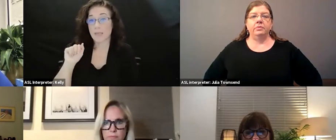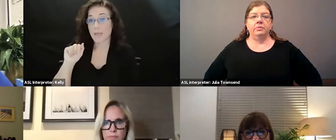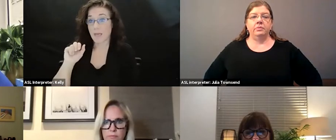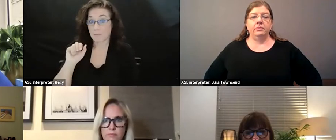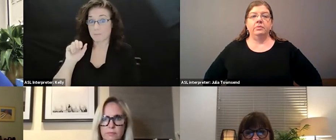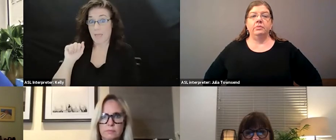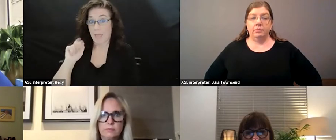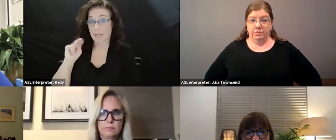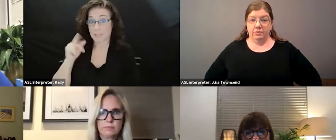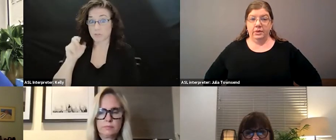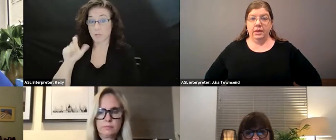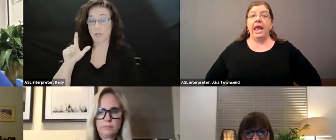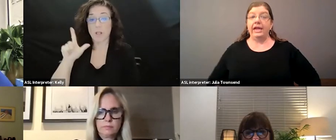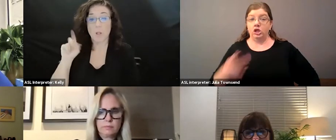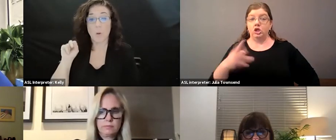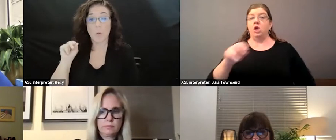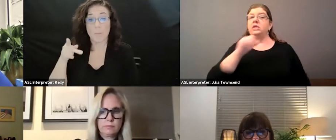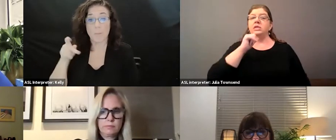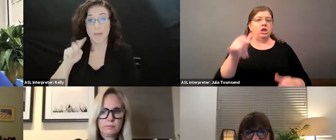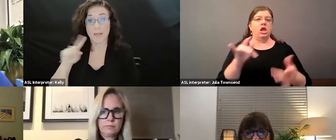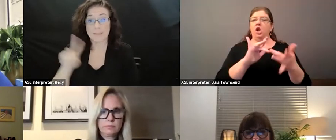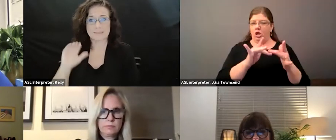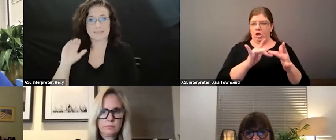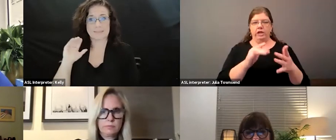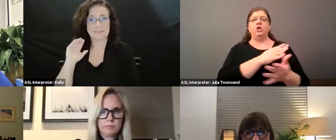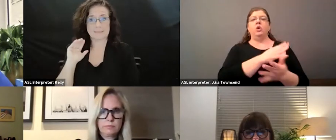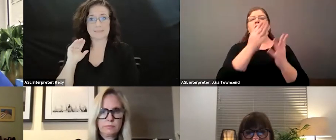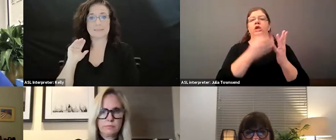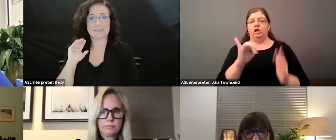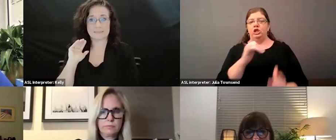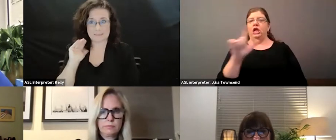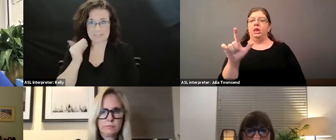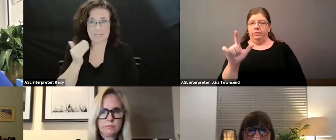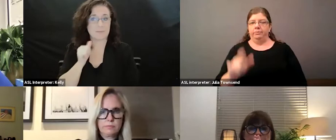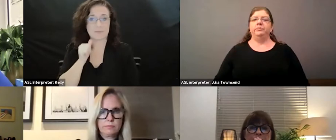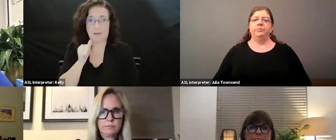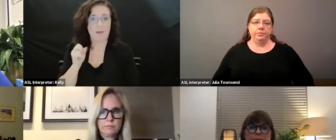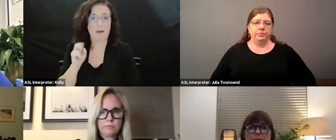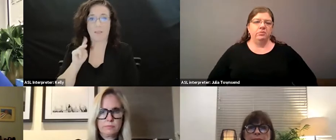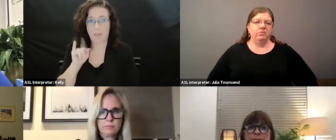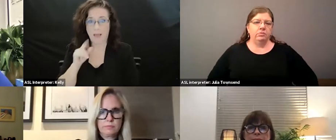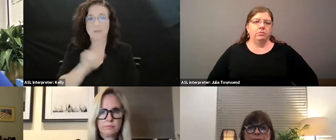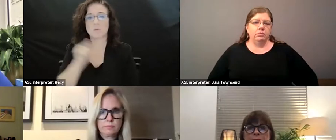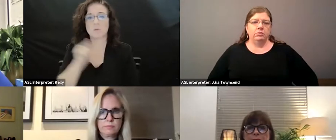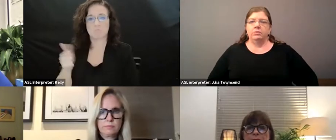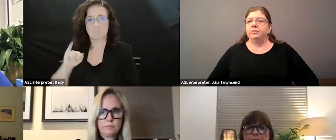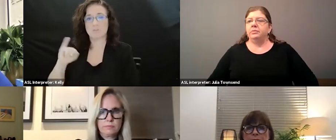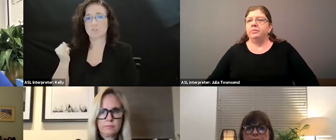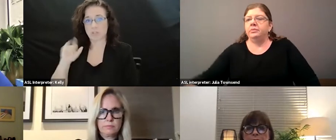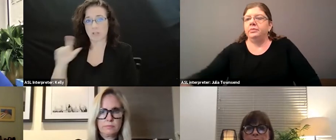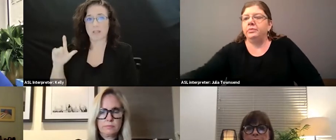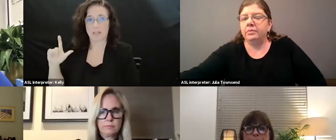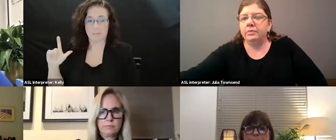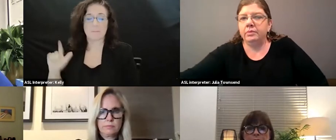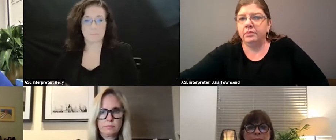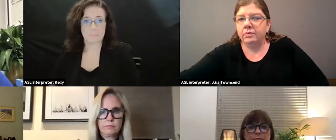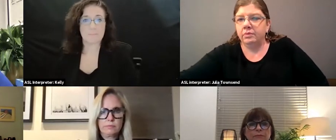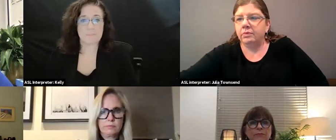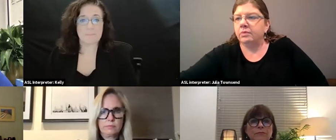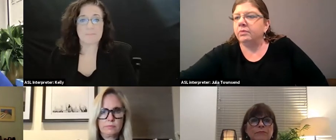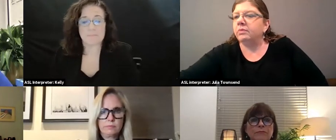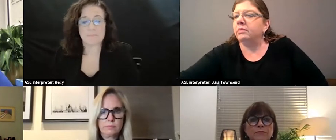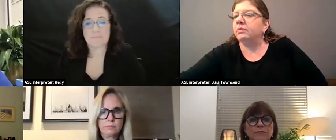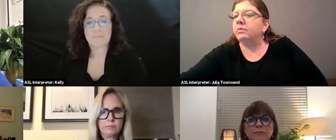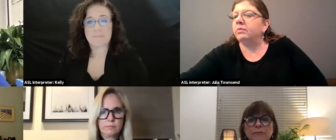i'll circle back miss rivera can you hear us yeah i